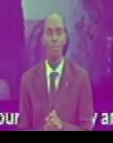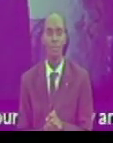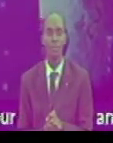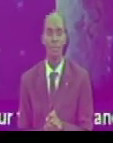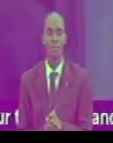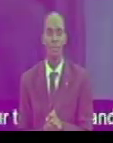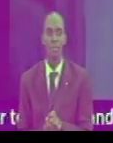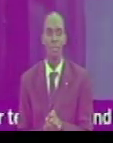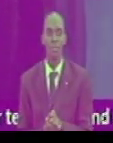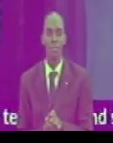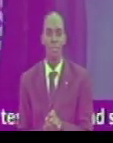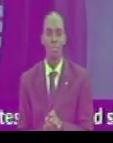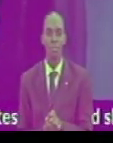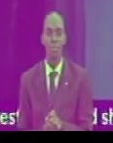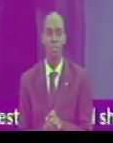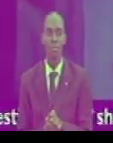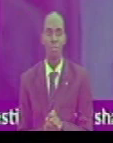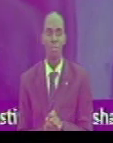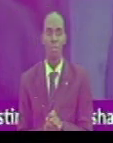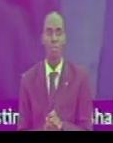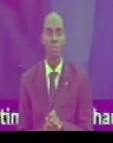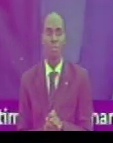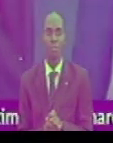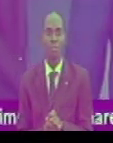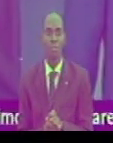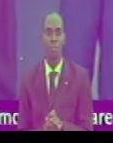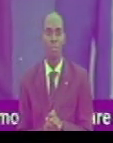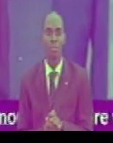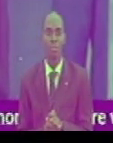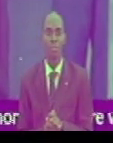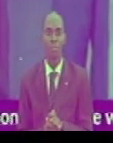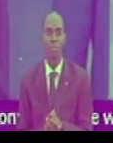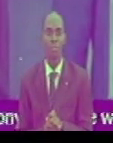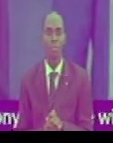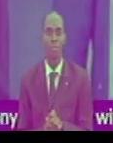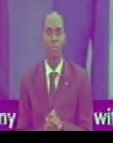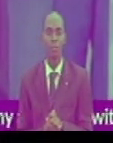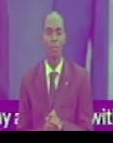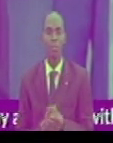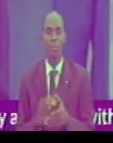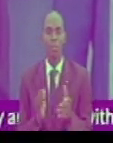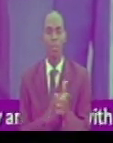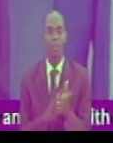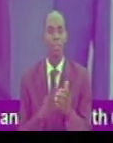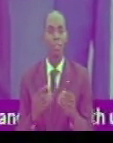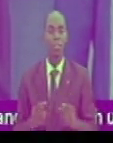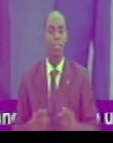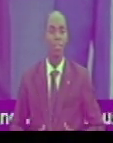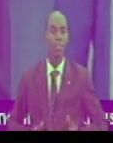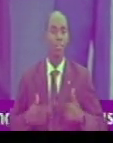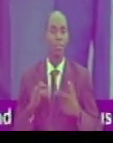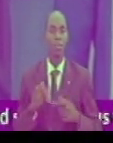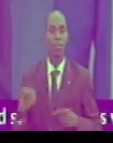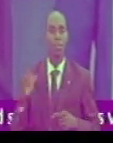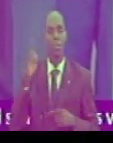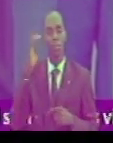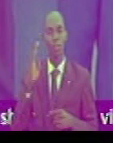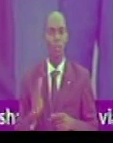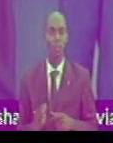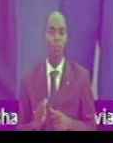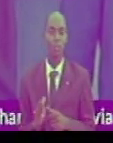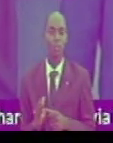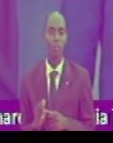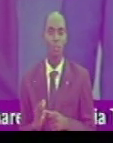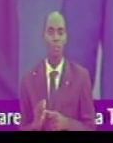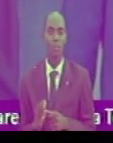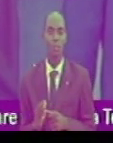living God. Hallelujah. Praise the living God. By the grace of God, my name is Adema Hope, and by the grace of God,